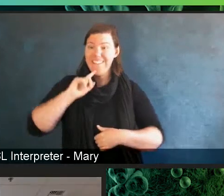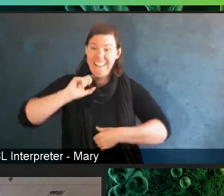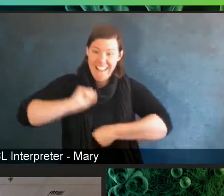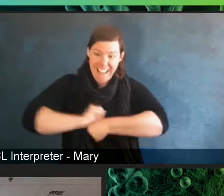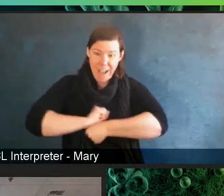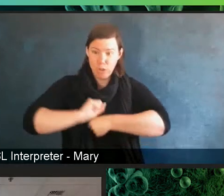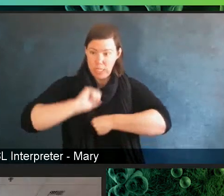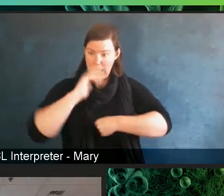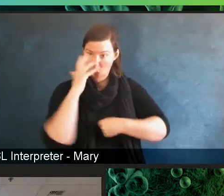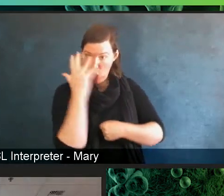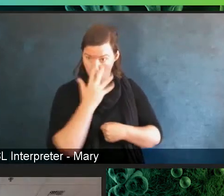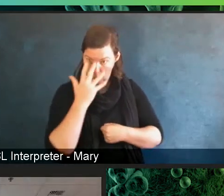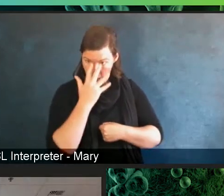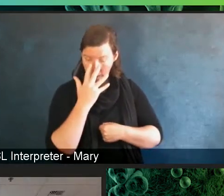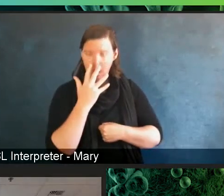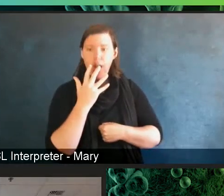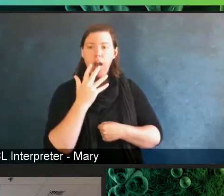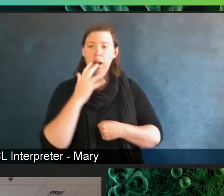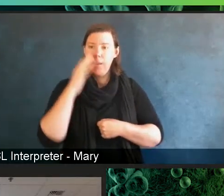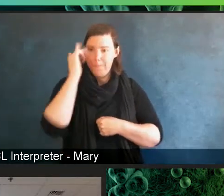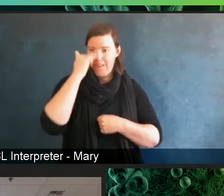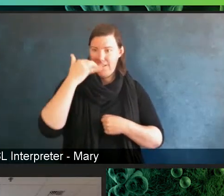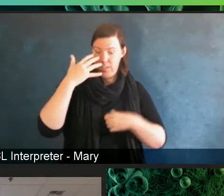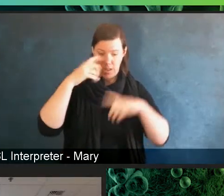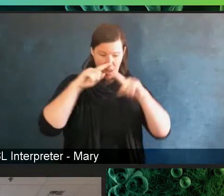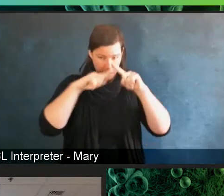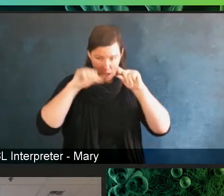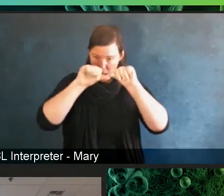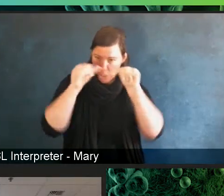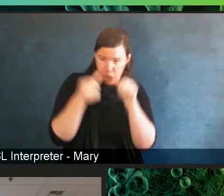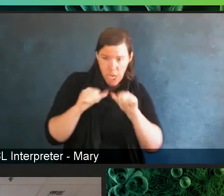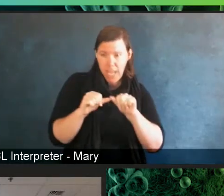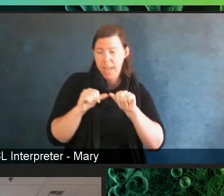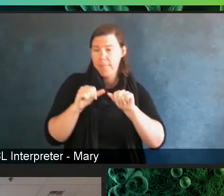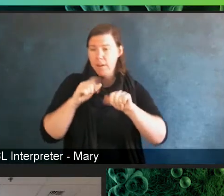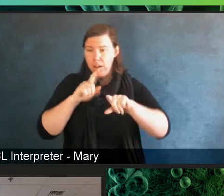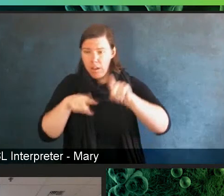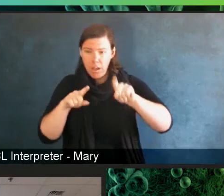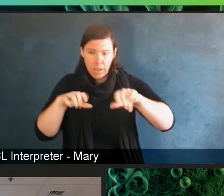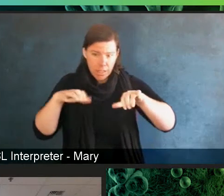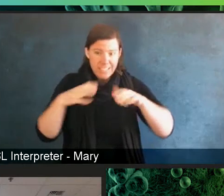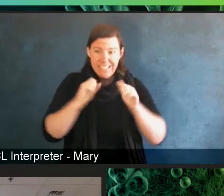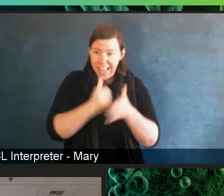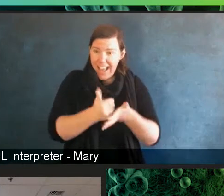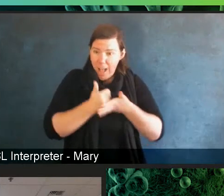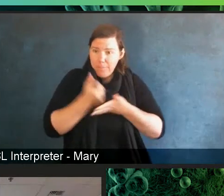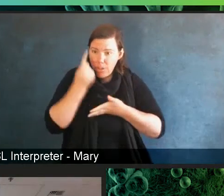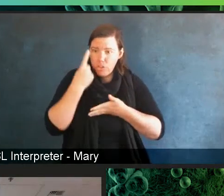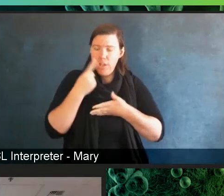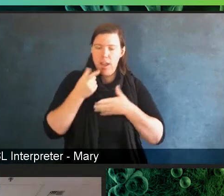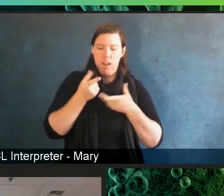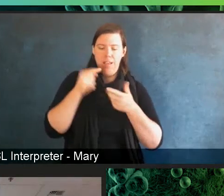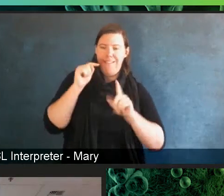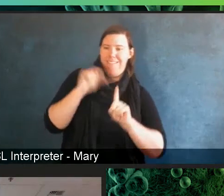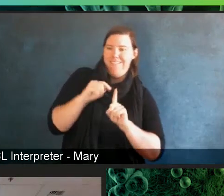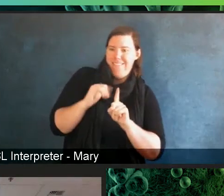the protein looks, we can try to fix it if something goes wrong, which is something that happens in many